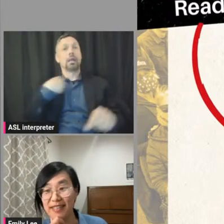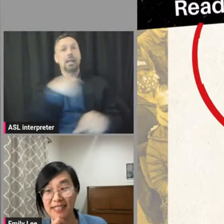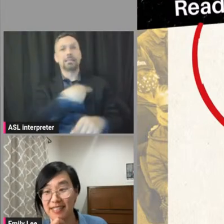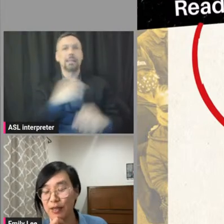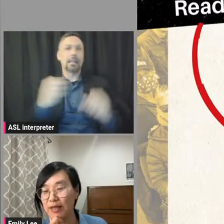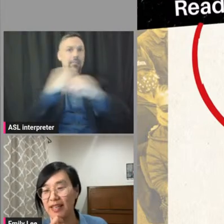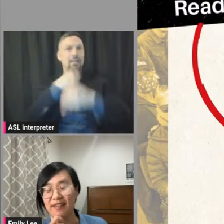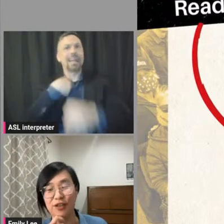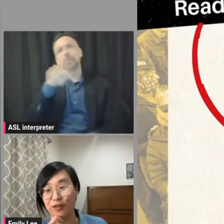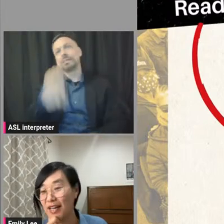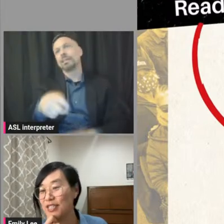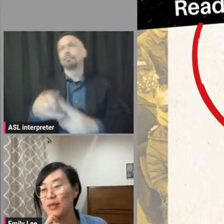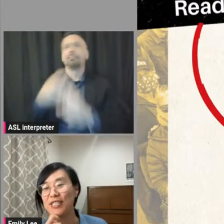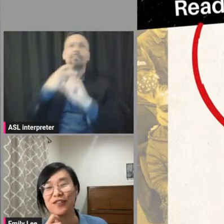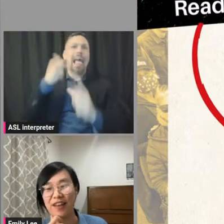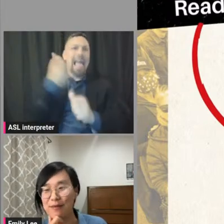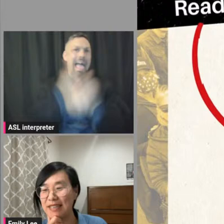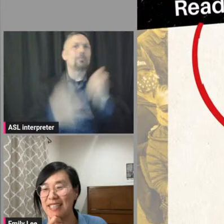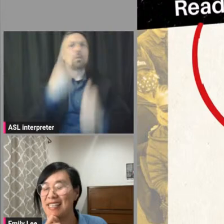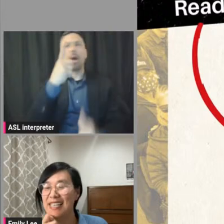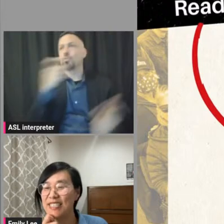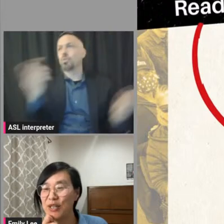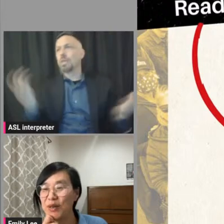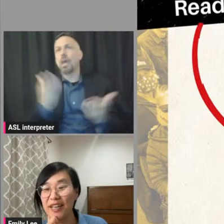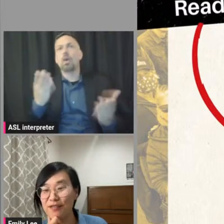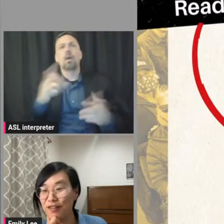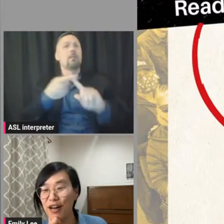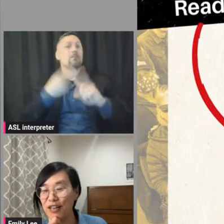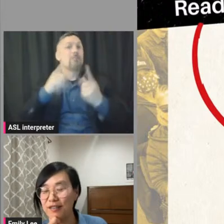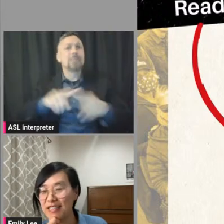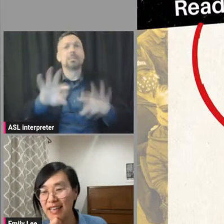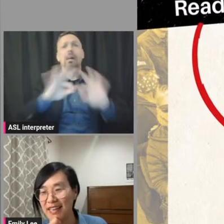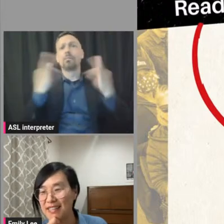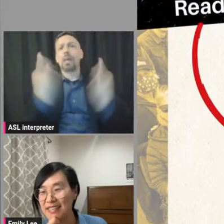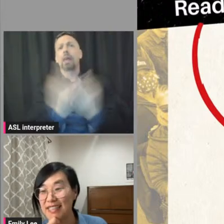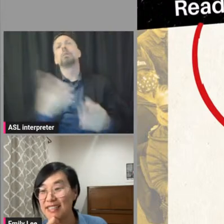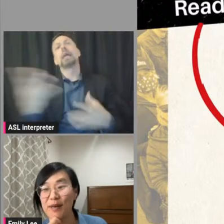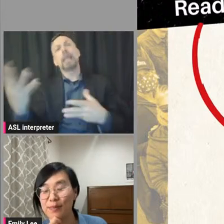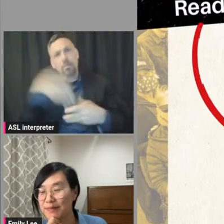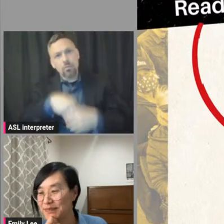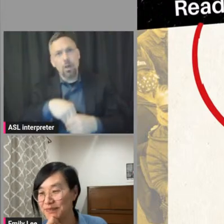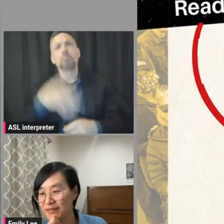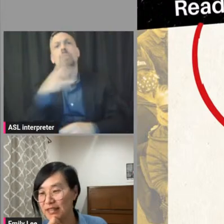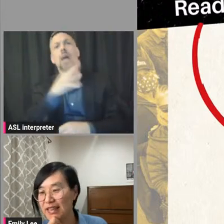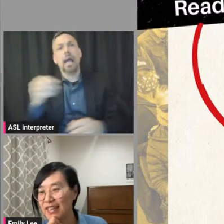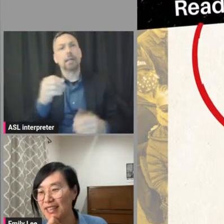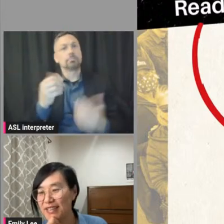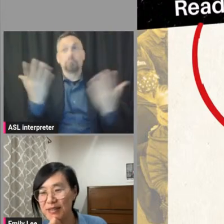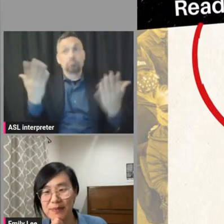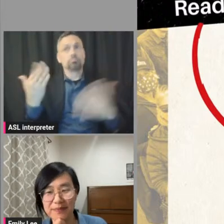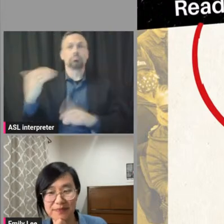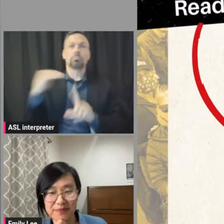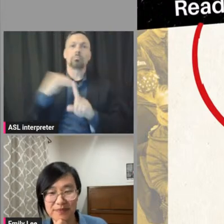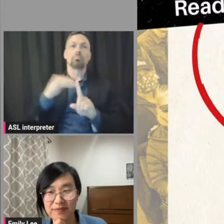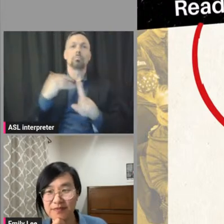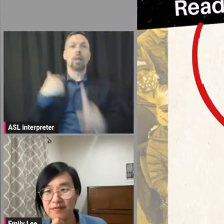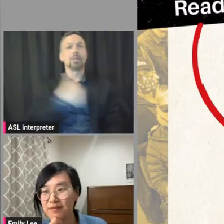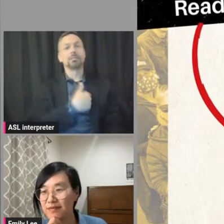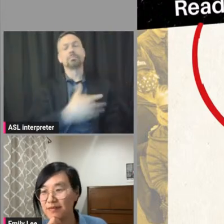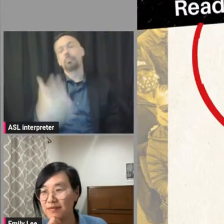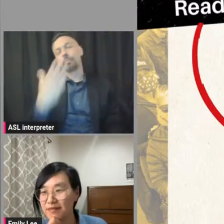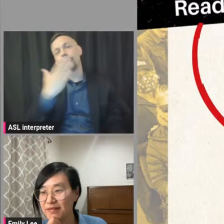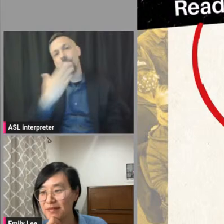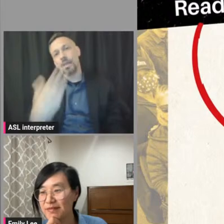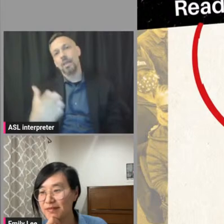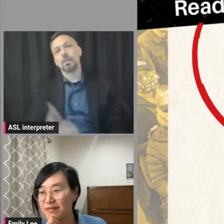We need everybody listening. We need your friends. We need your family. So get involved and hit us up. Thank you.